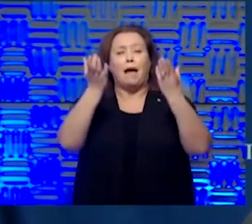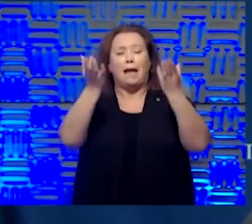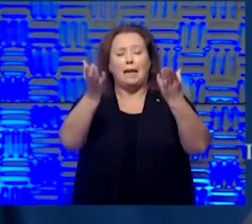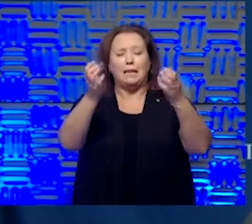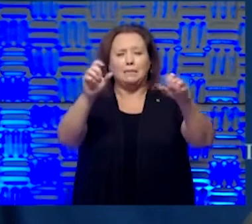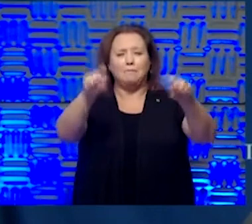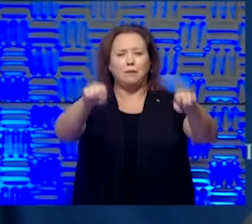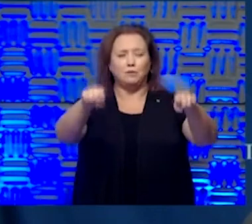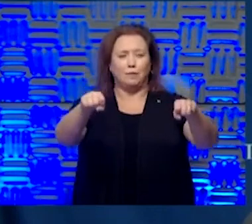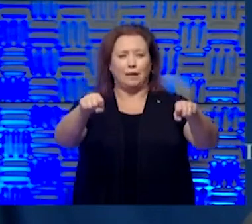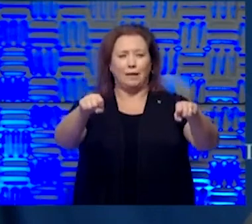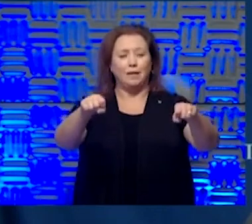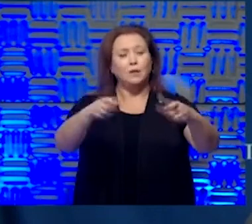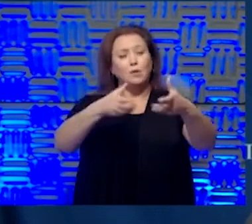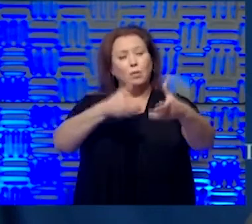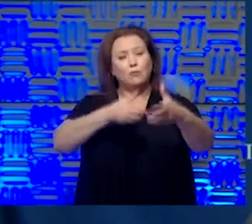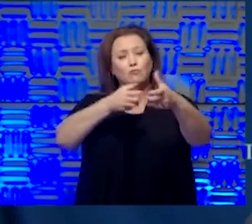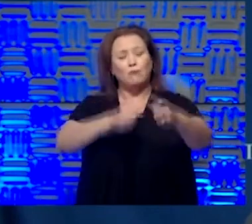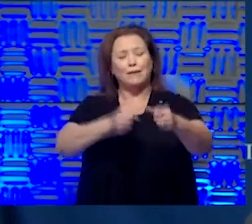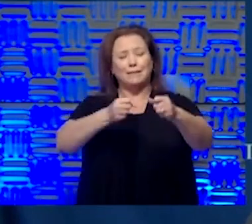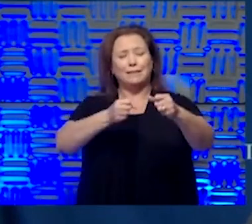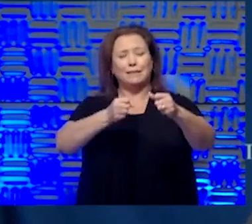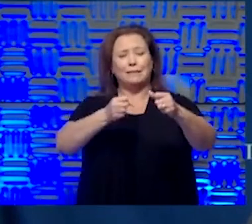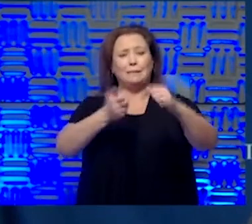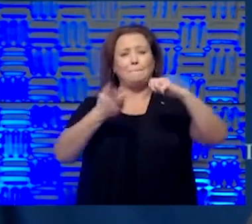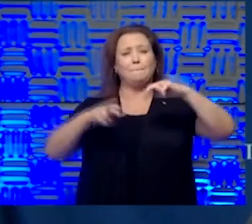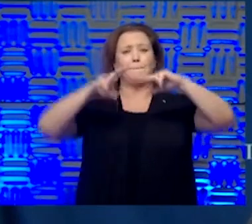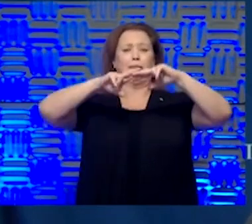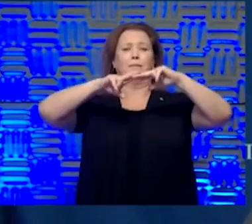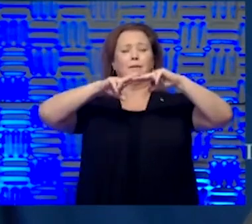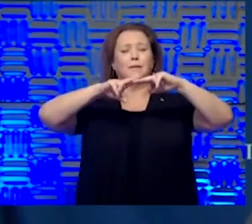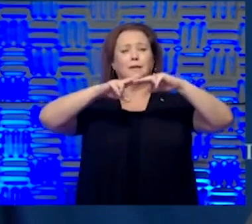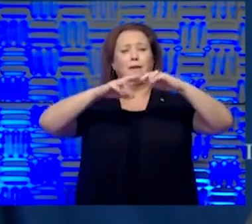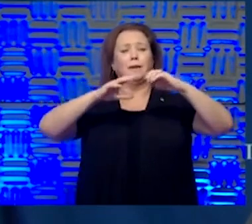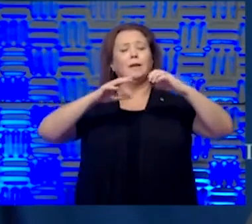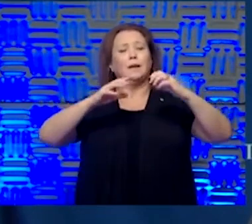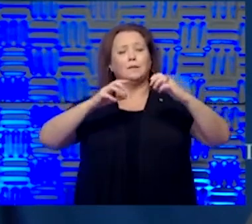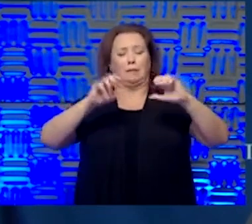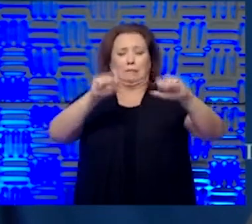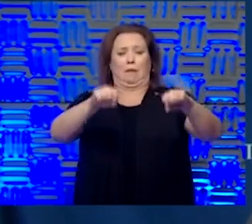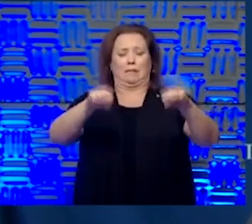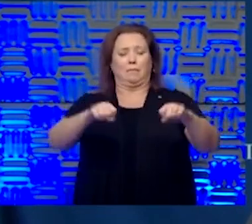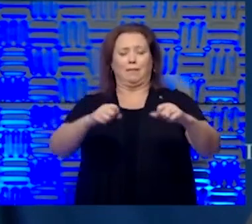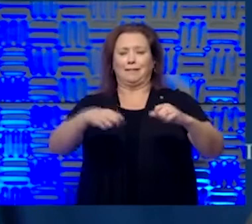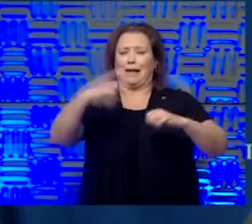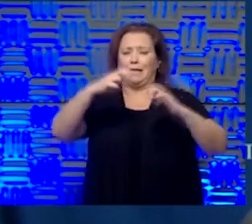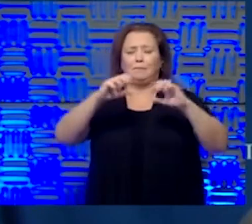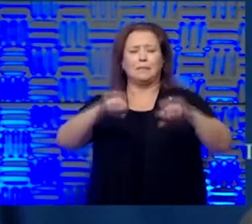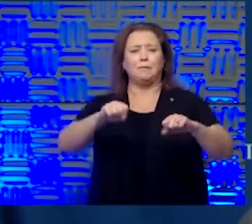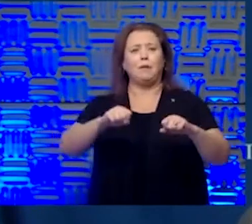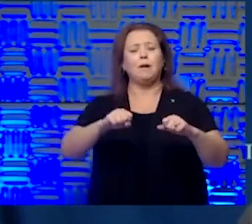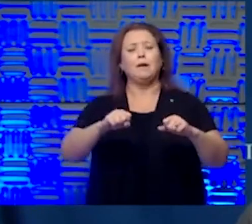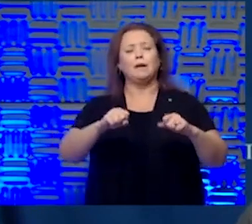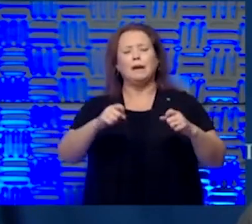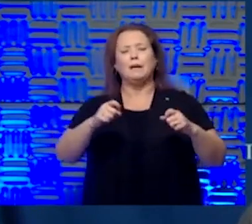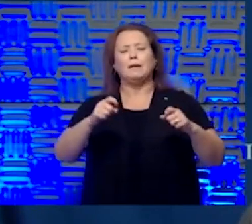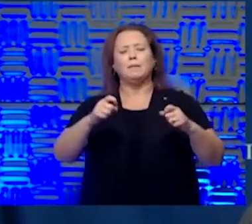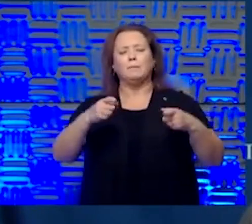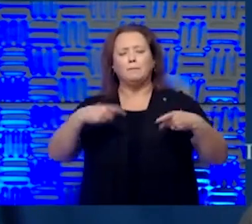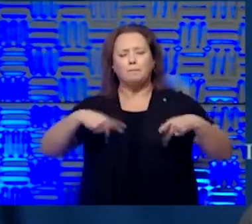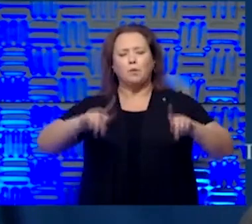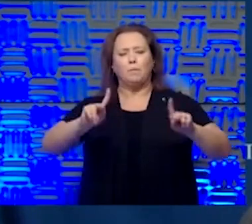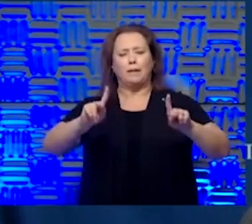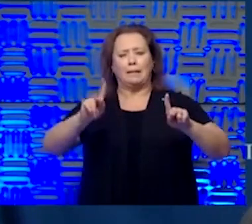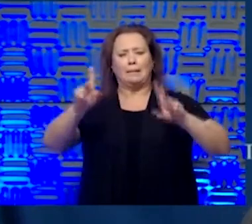can so that the trust level is as high as possible, listening to people, letting the people out there in the real world drive some, if